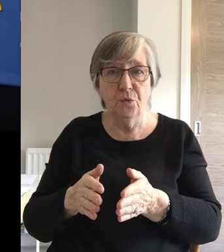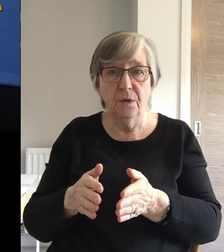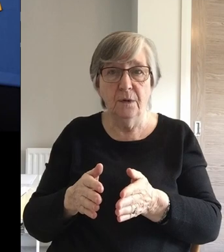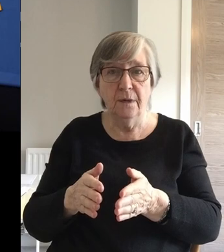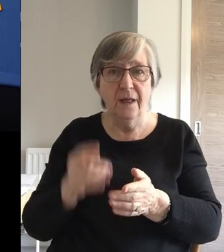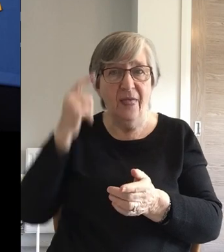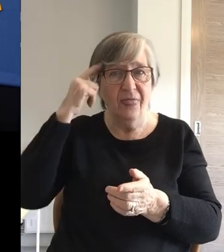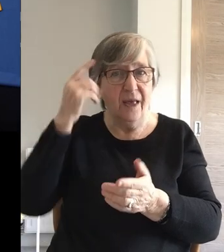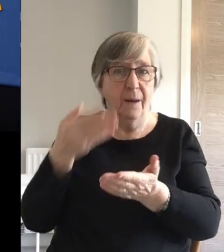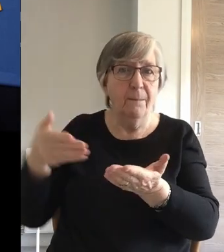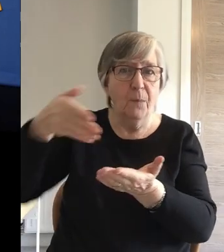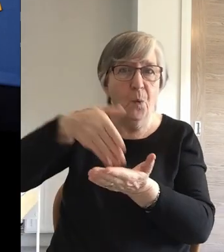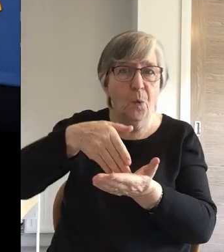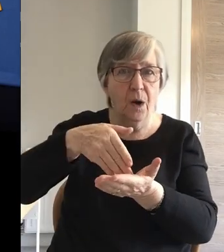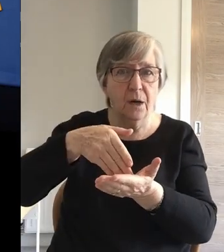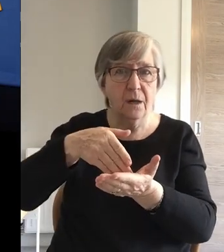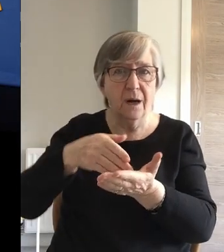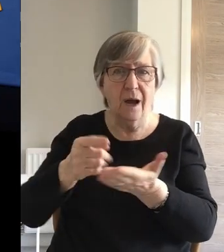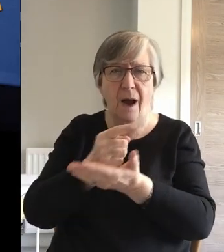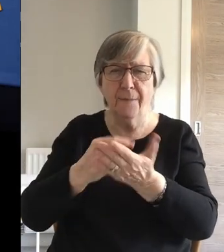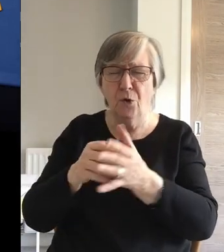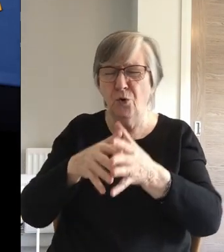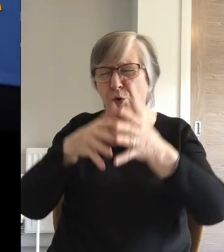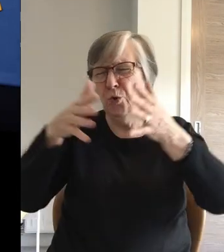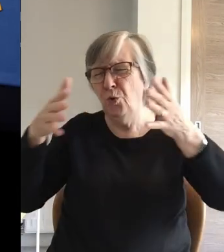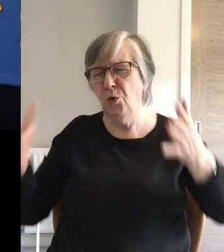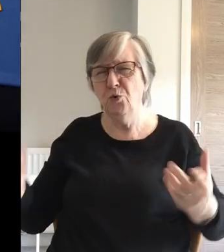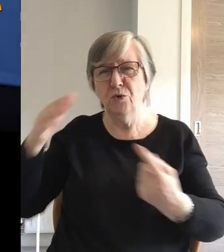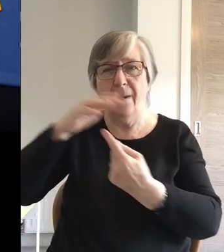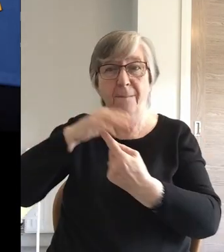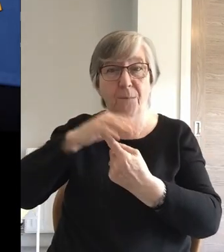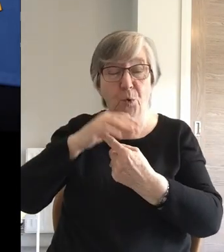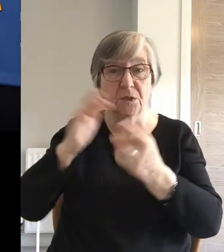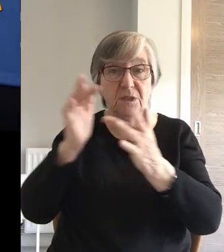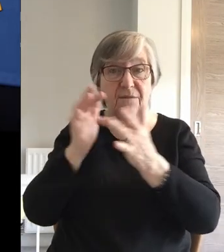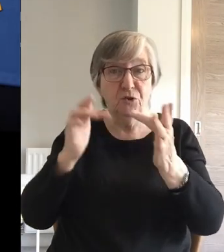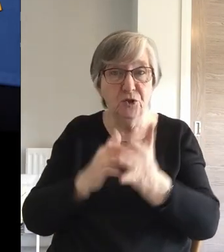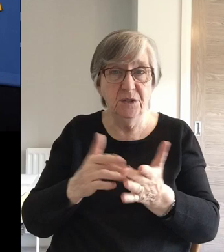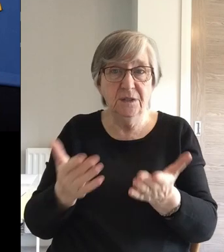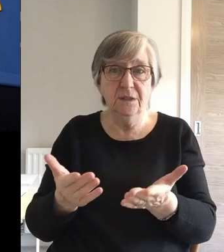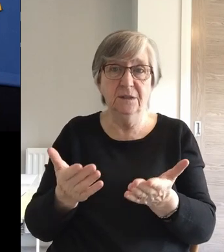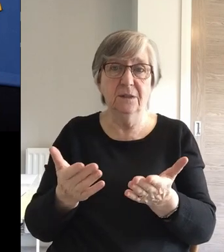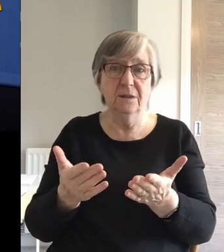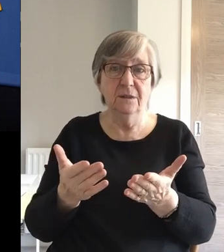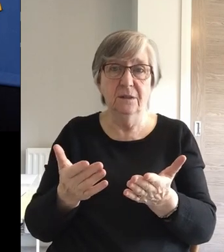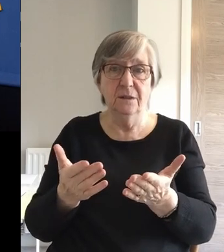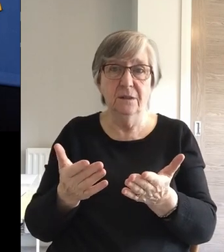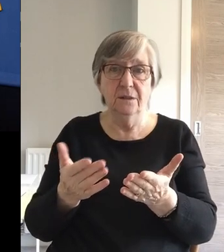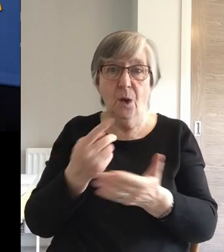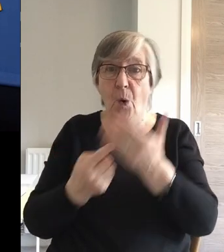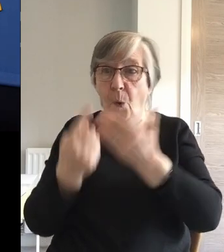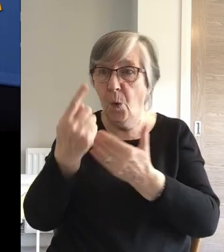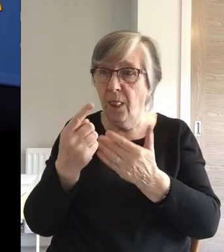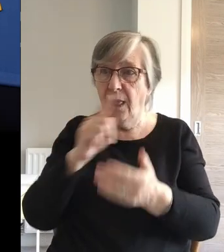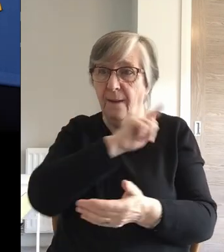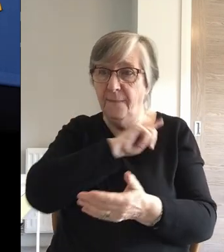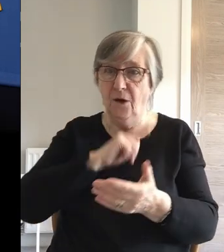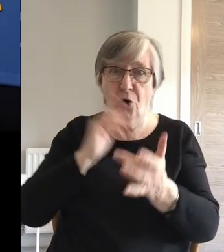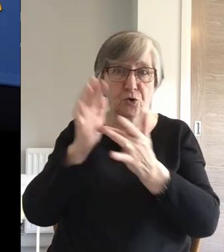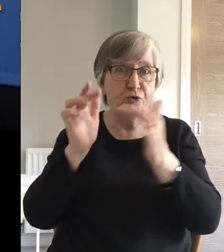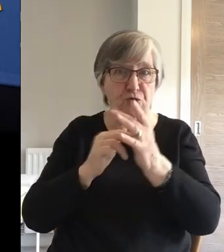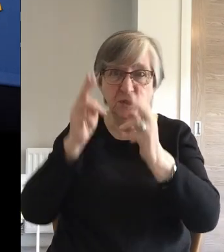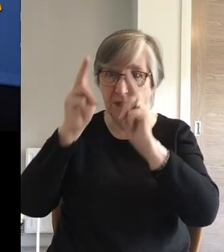highlight the huge significance of Jesus. It's only because of